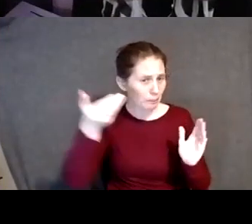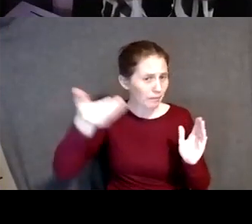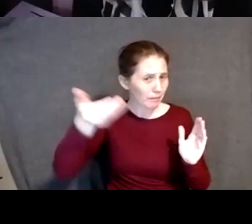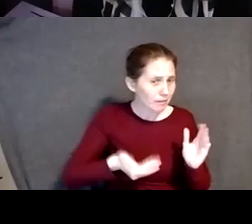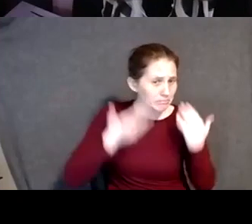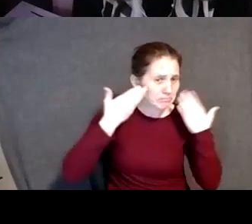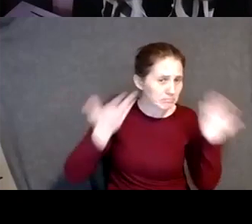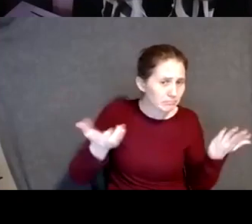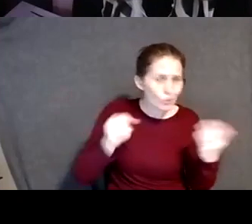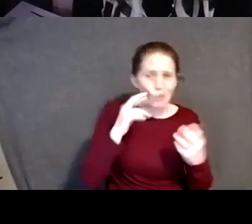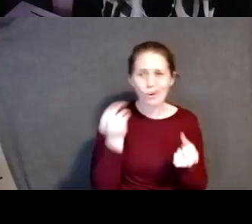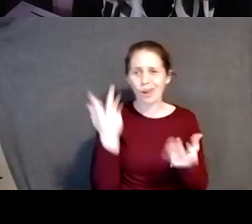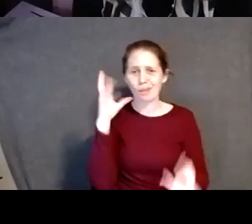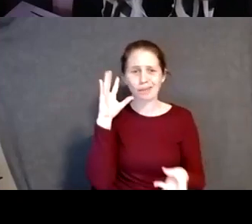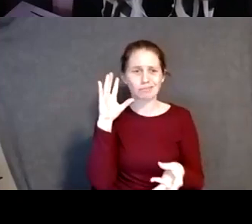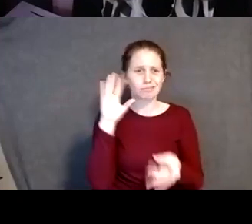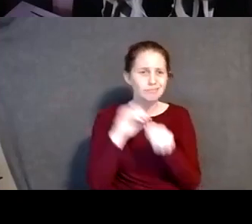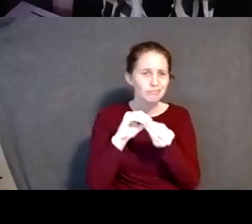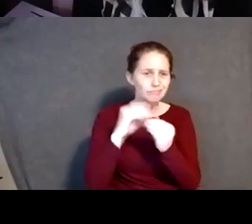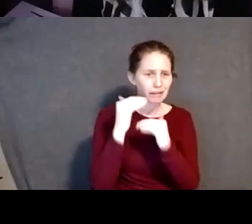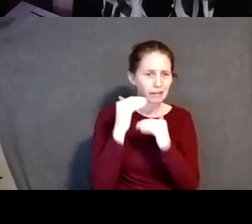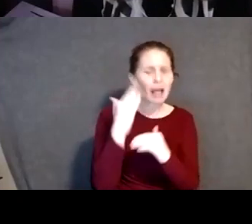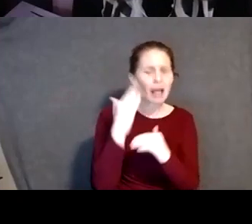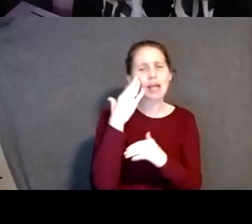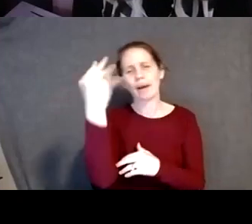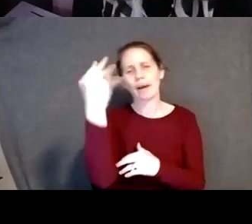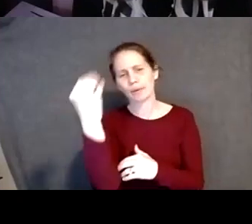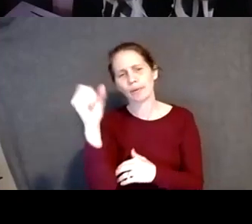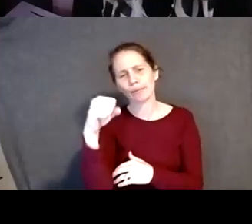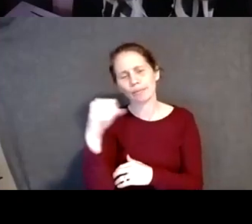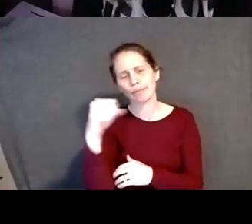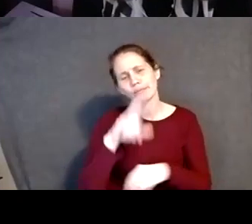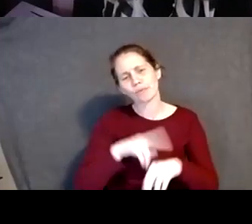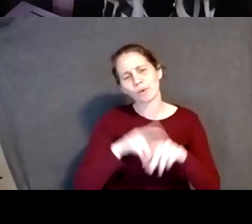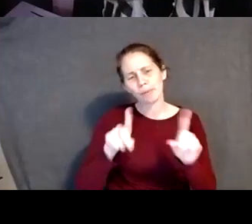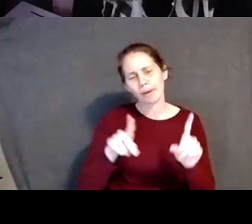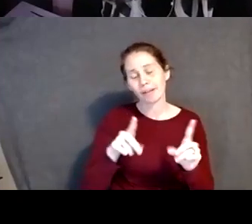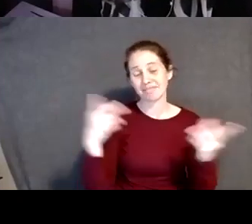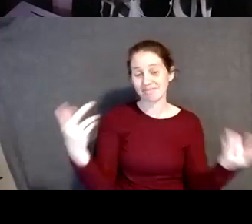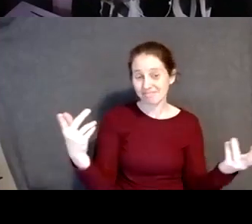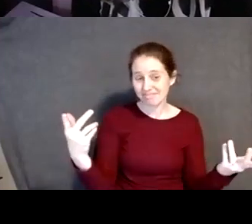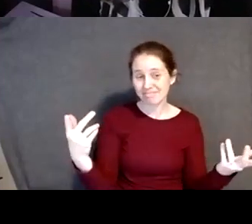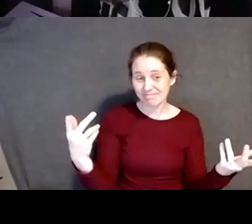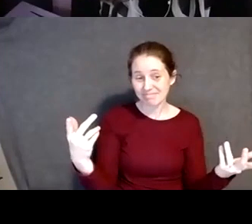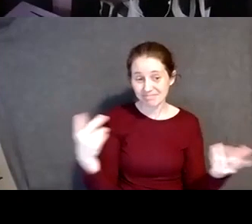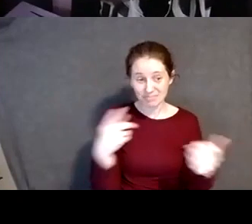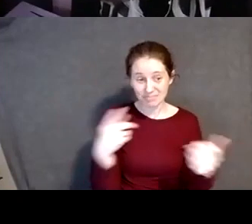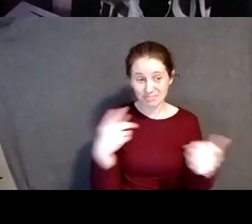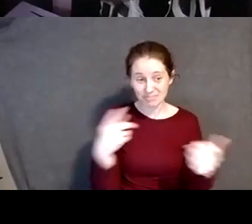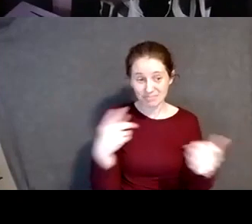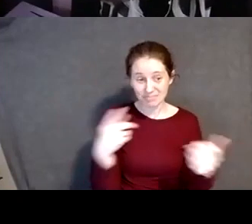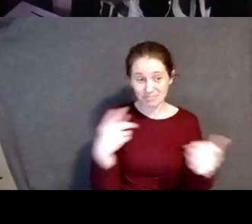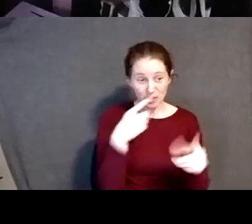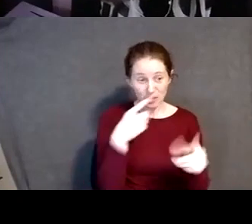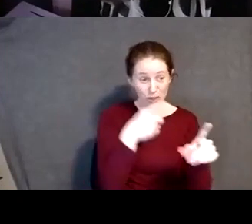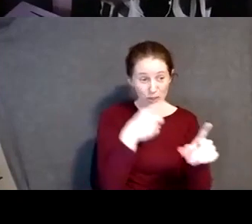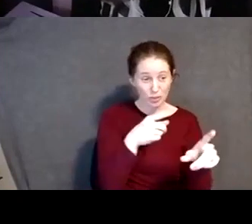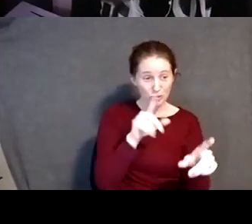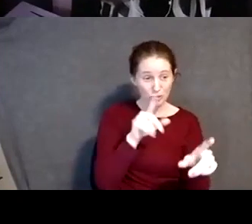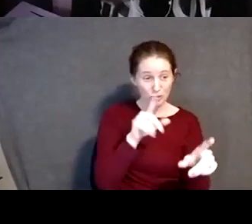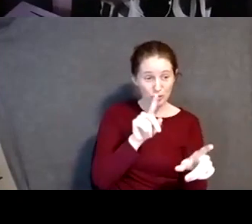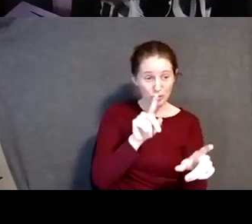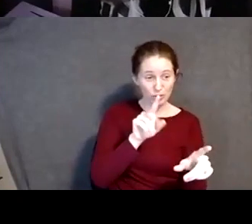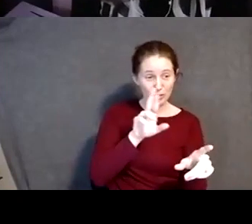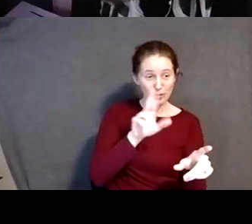by how many. I know it will be outdoors, of course. So, you know, with you, Councilman Krause and Madam President, you know,